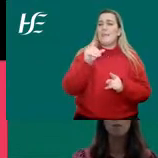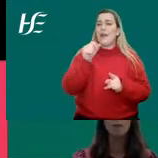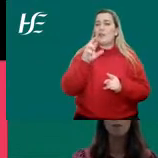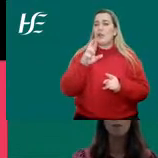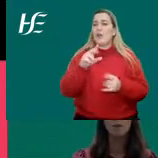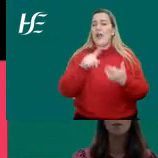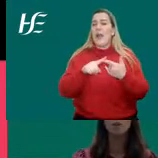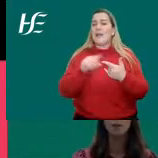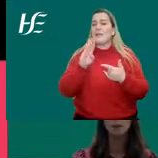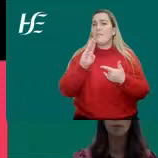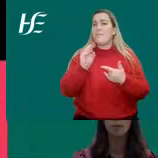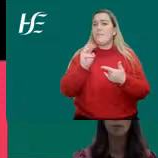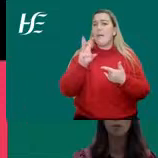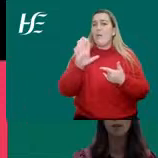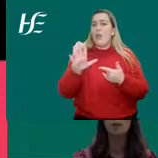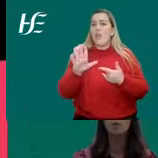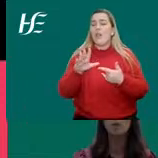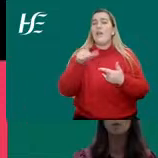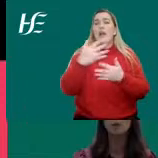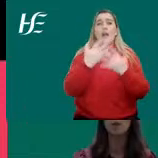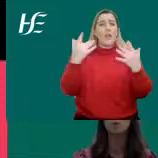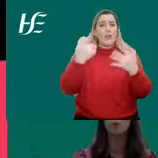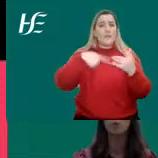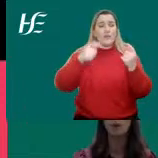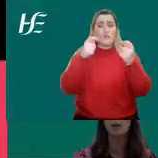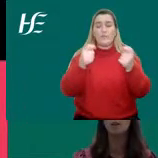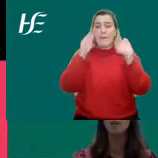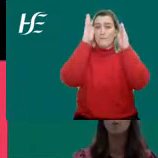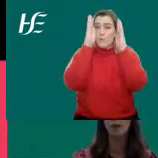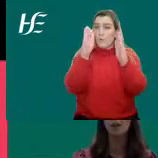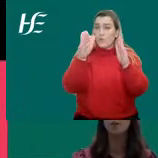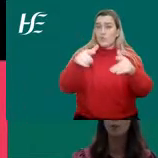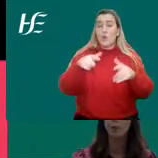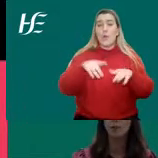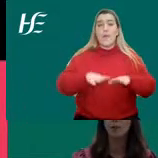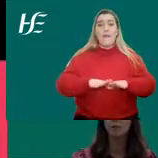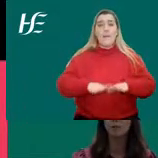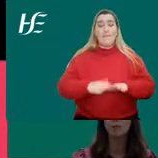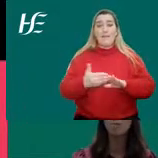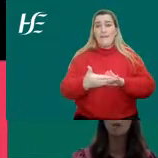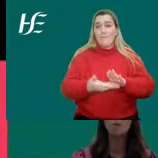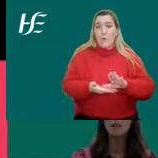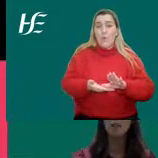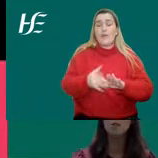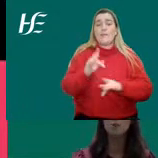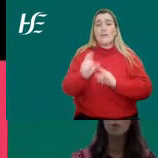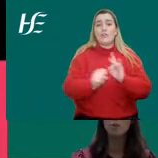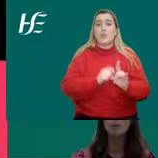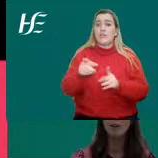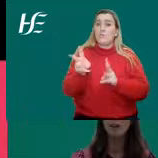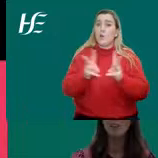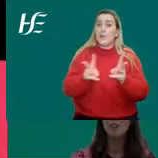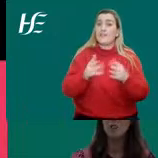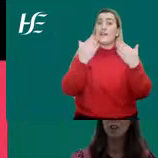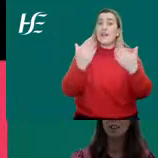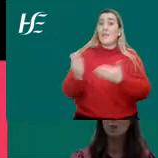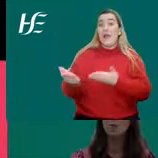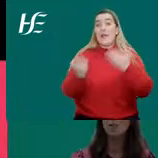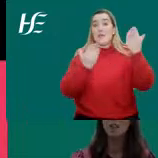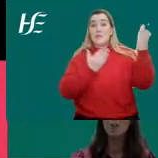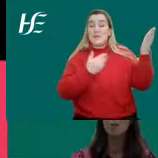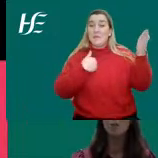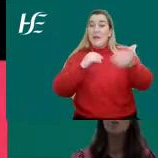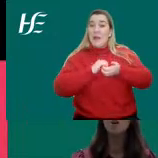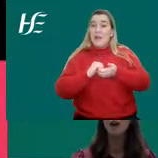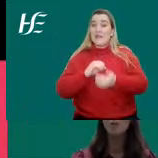treatment will focus on your pelvic floor in order to make it work correctly for yourself. I'm now going to hand you over to my colleague Charlene,